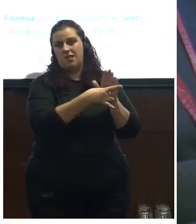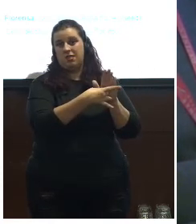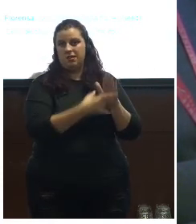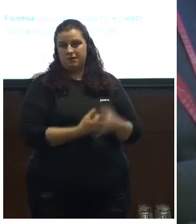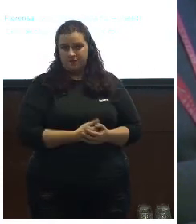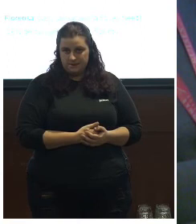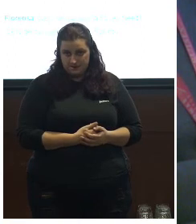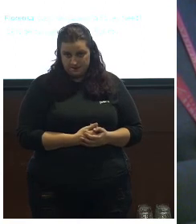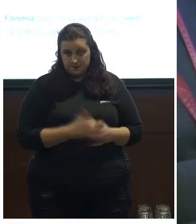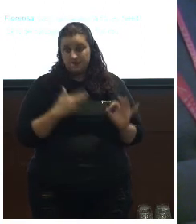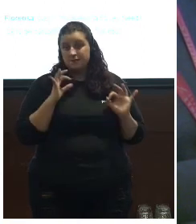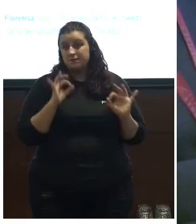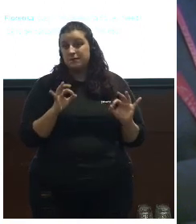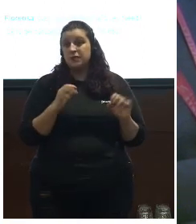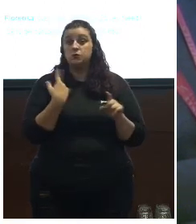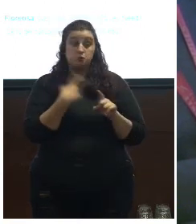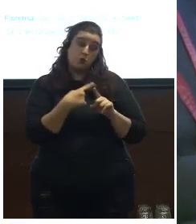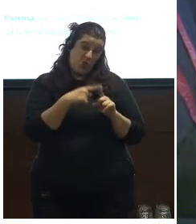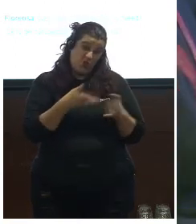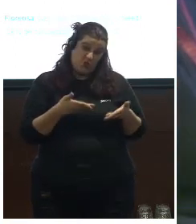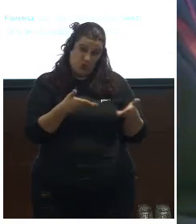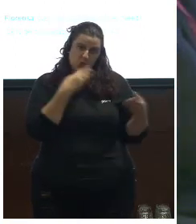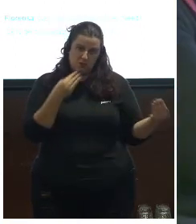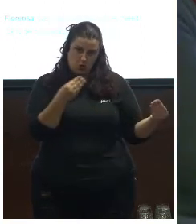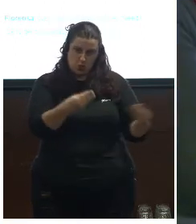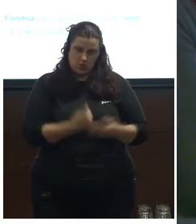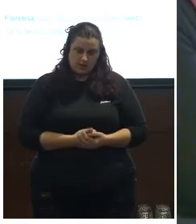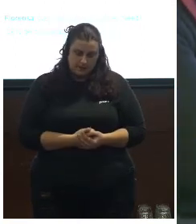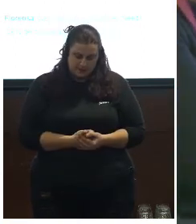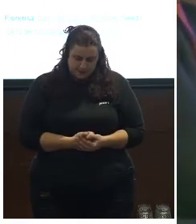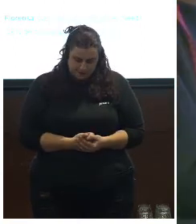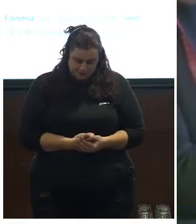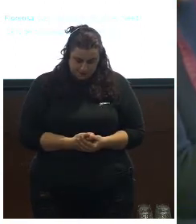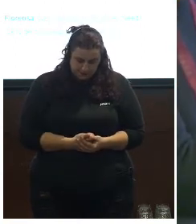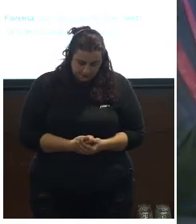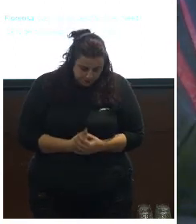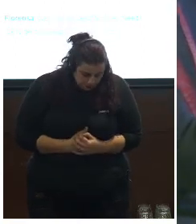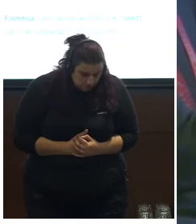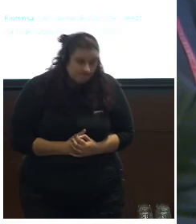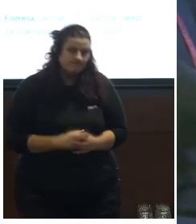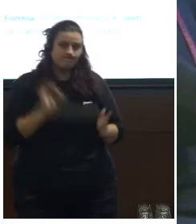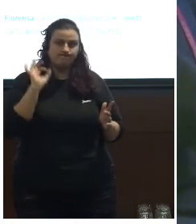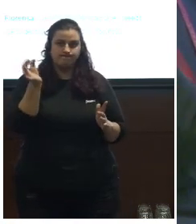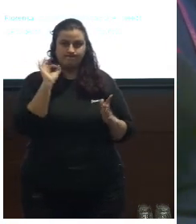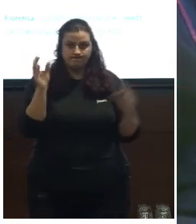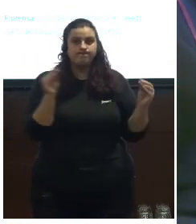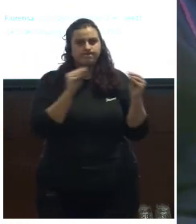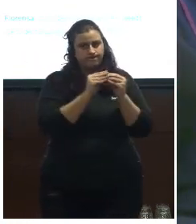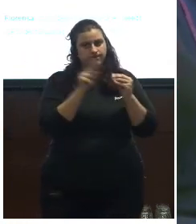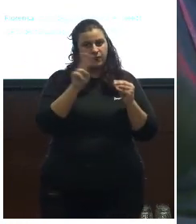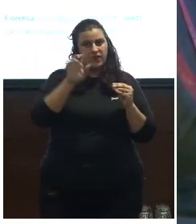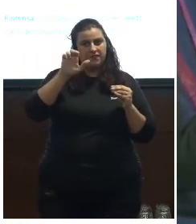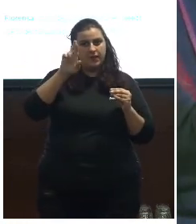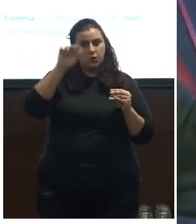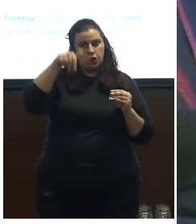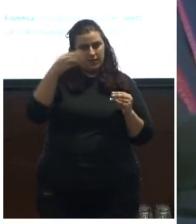improve the products and, well, yeah. And that's I agree with you, Veroniek, and also what you said,